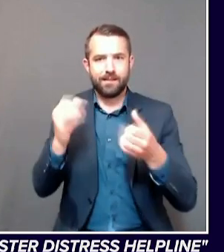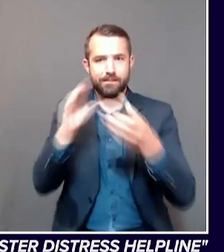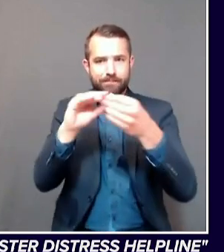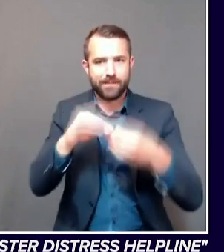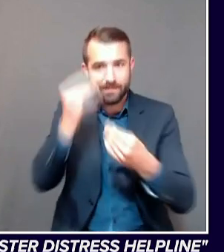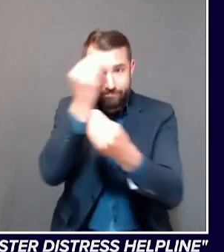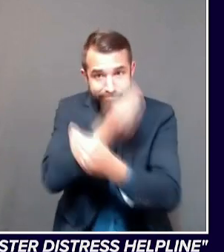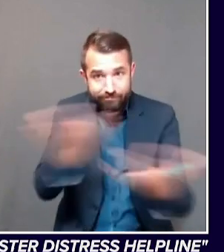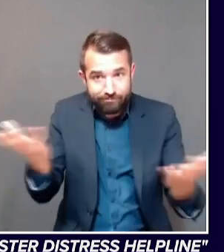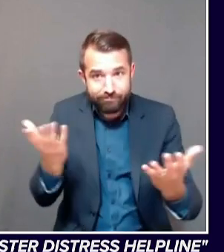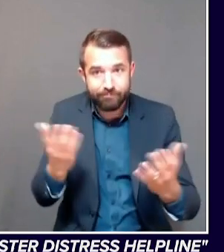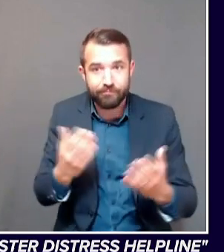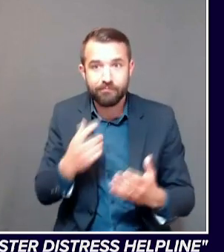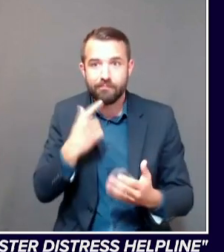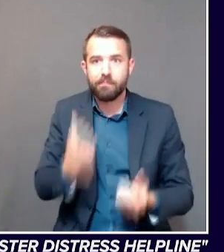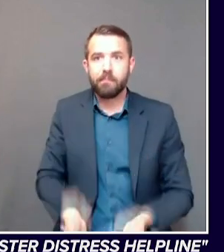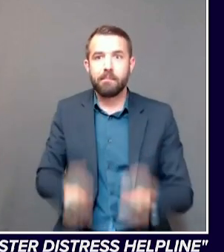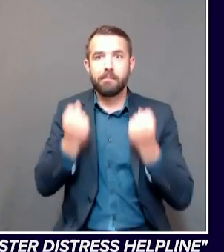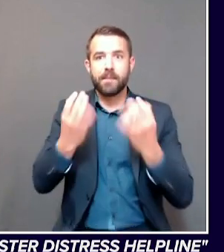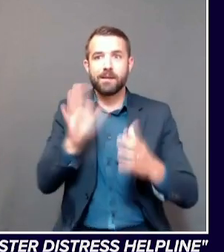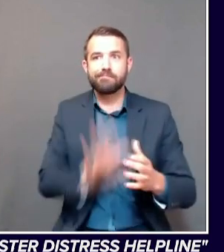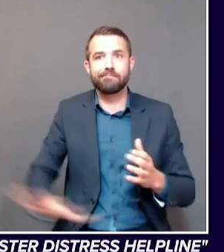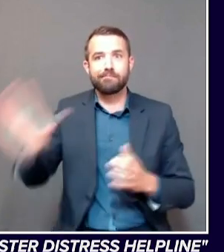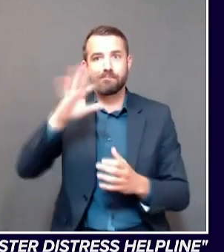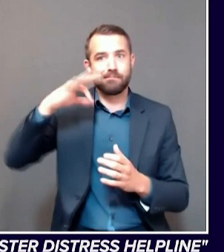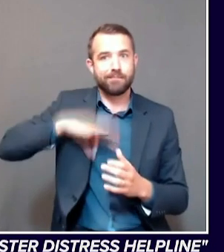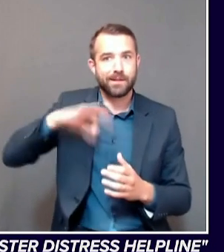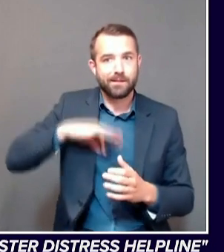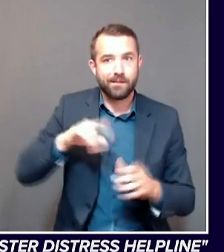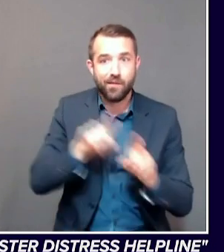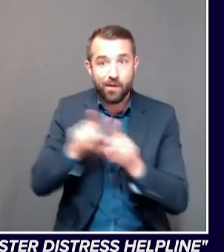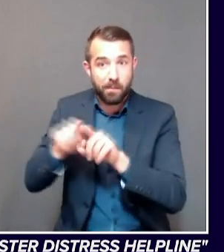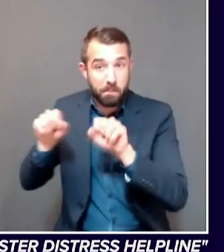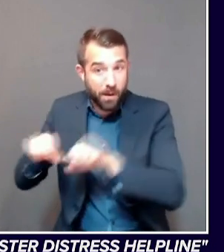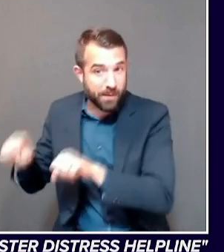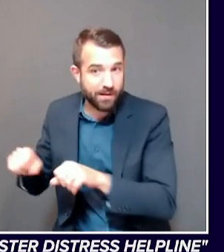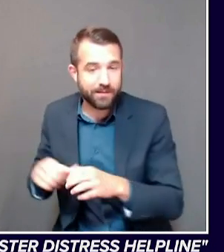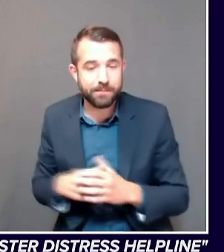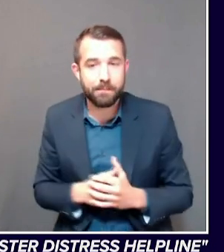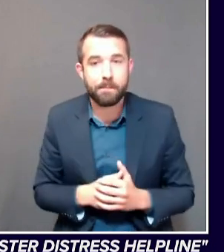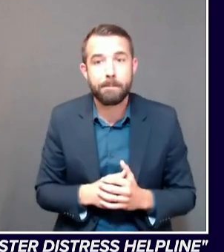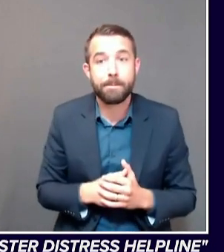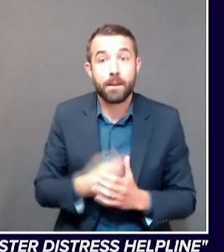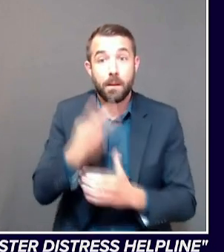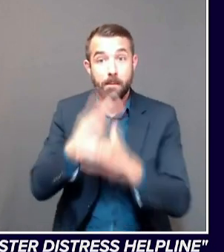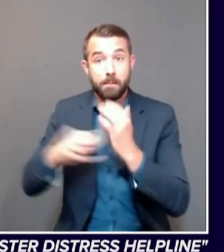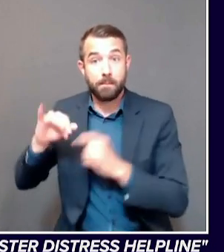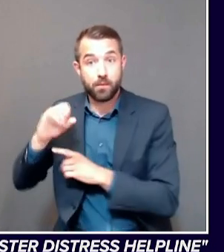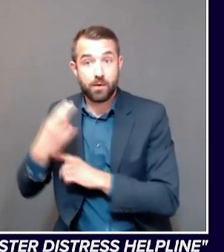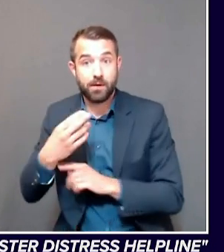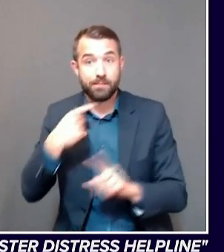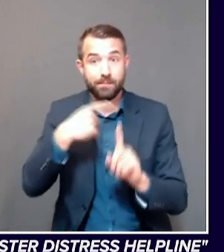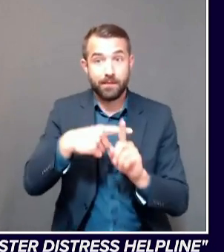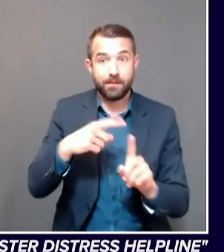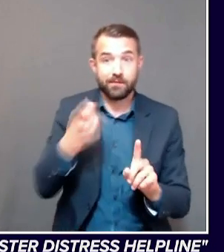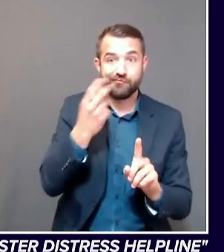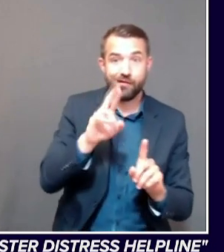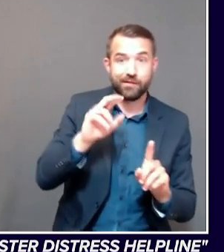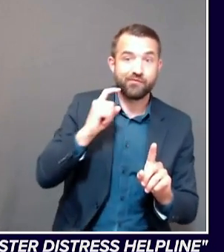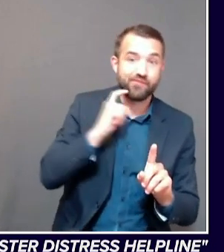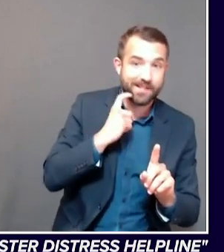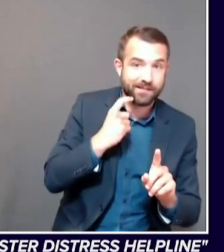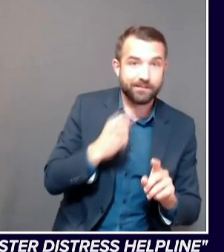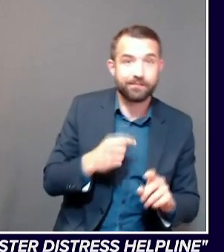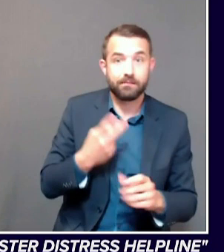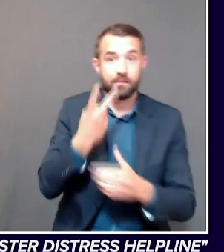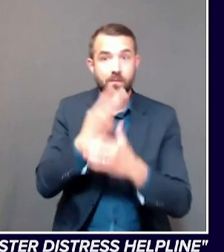people across the state of Maine during this critical time. Both Josh and Dr. Thibodeau are both born and raised